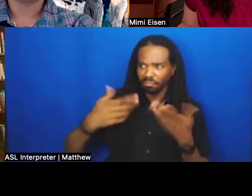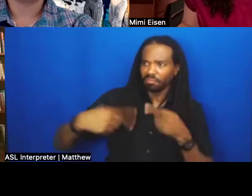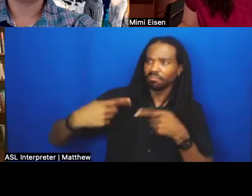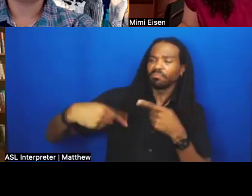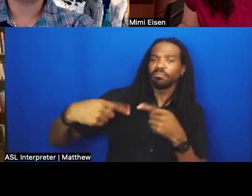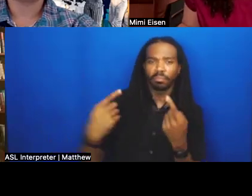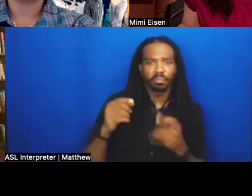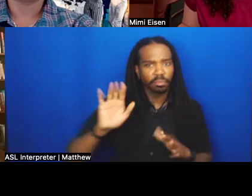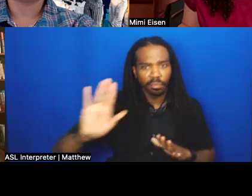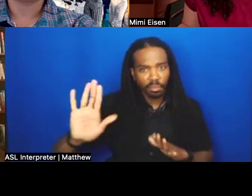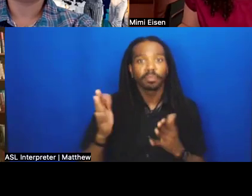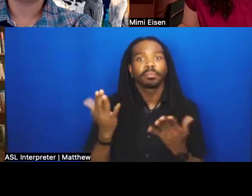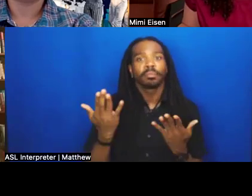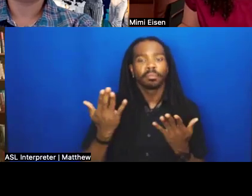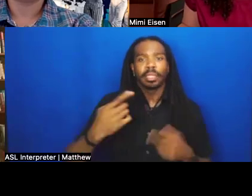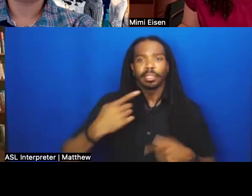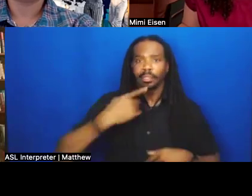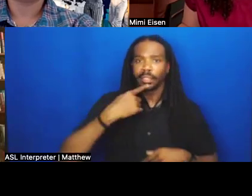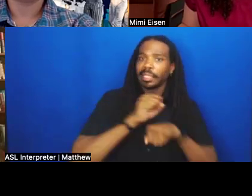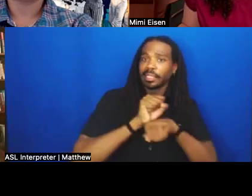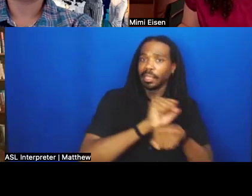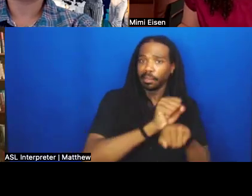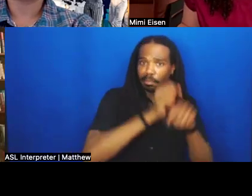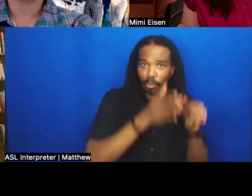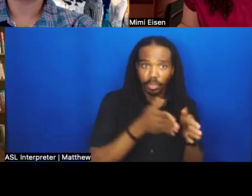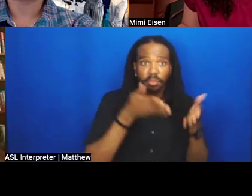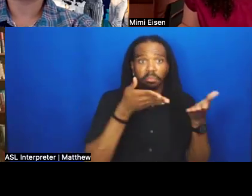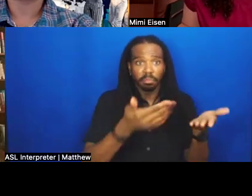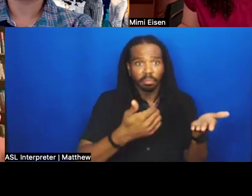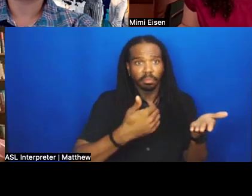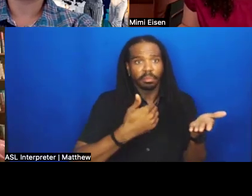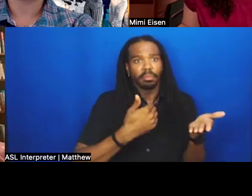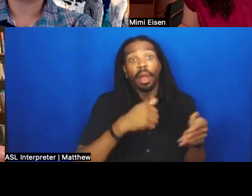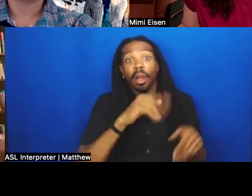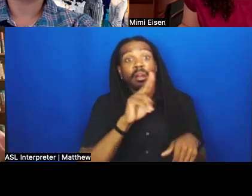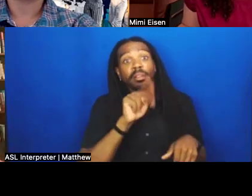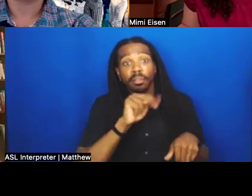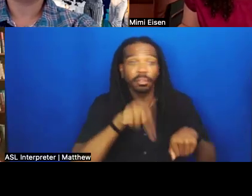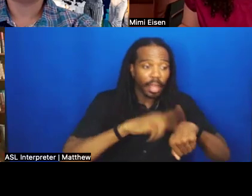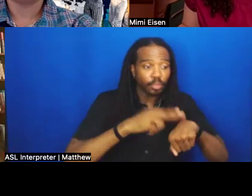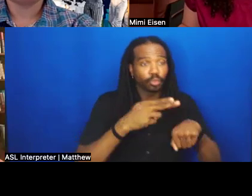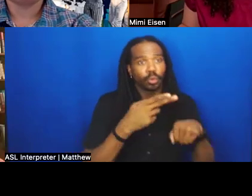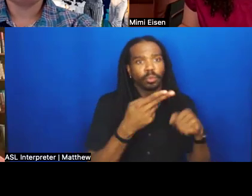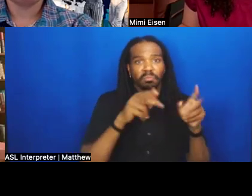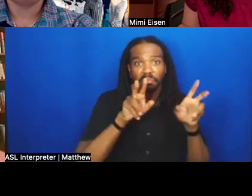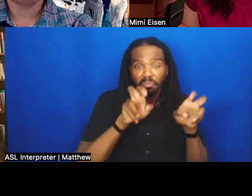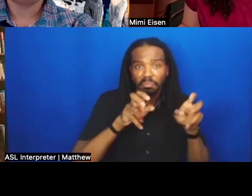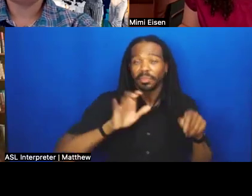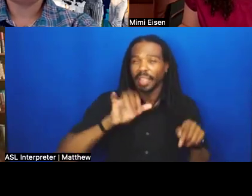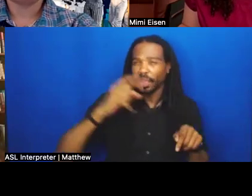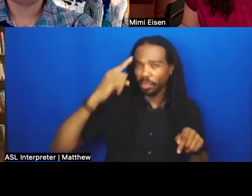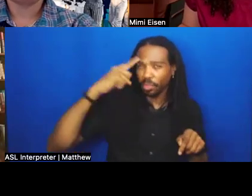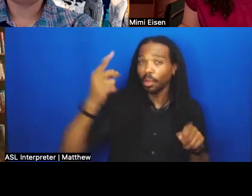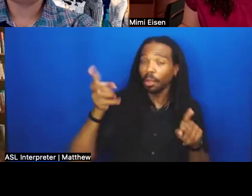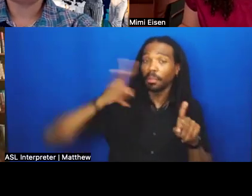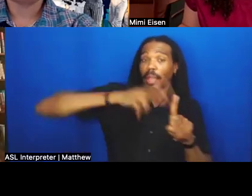to freedom, right? So he took the revolution's own language seriously and demanded that it apply to Black people as well. And I